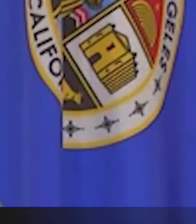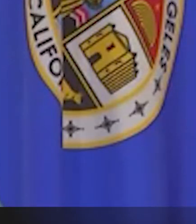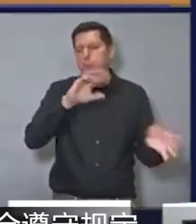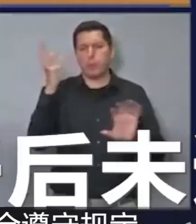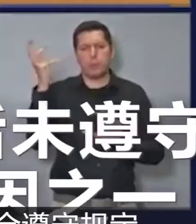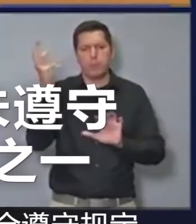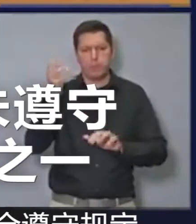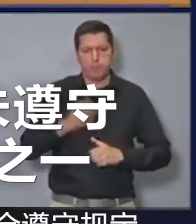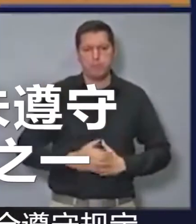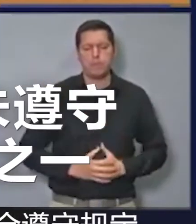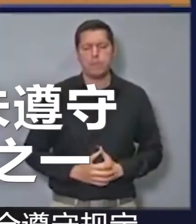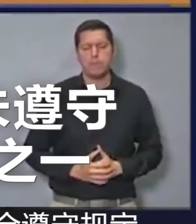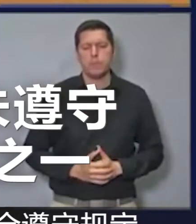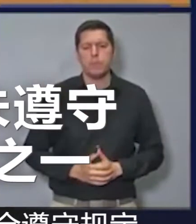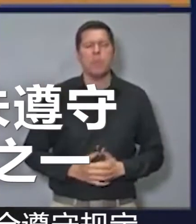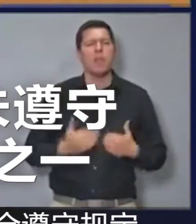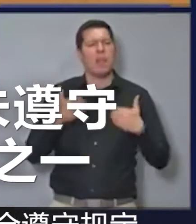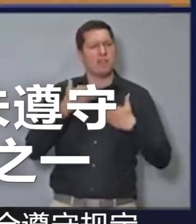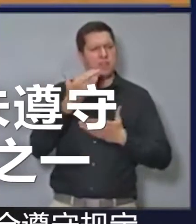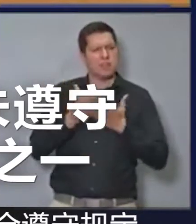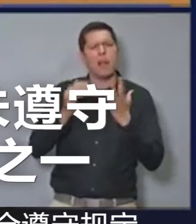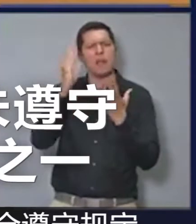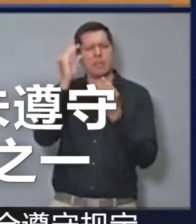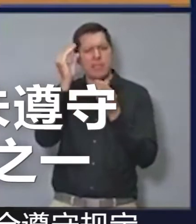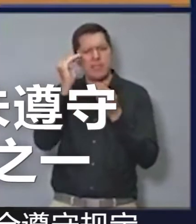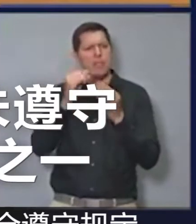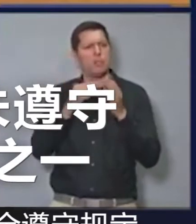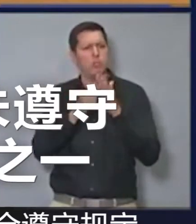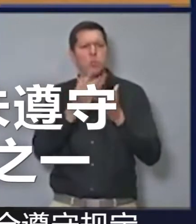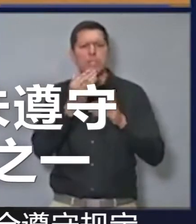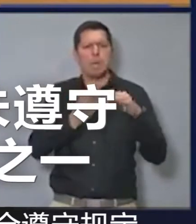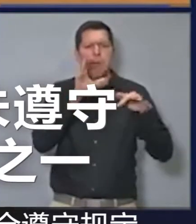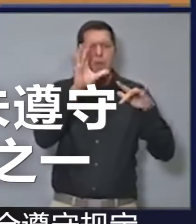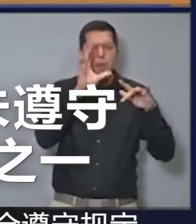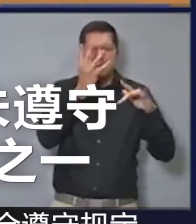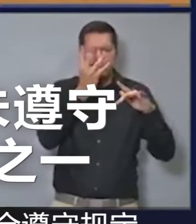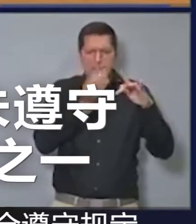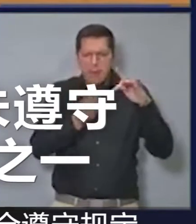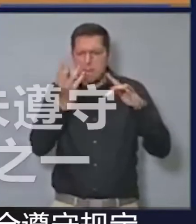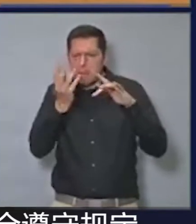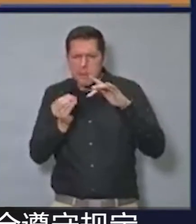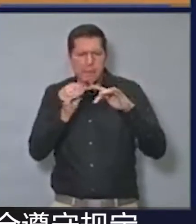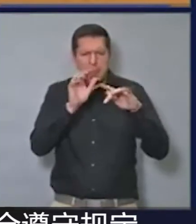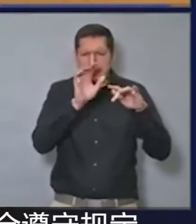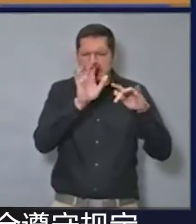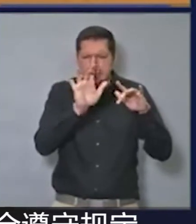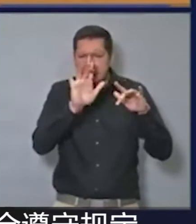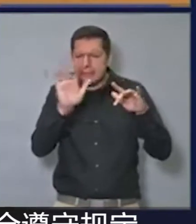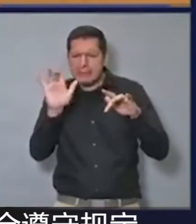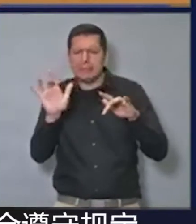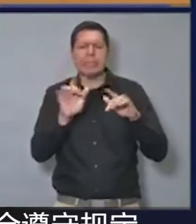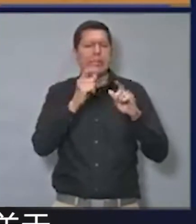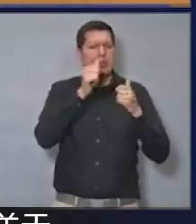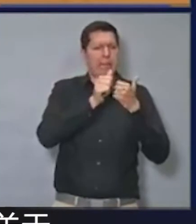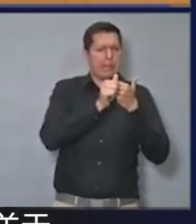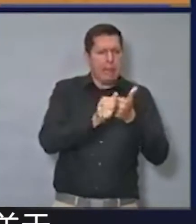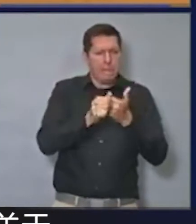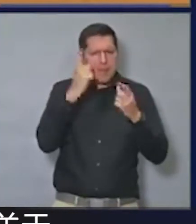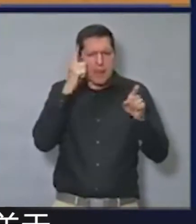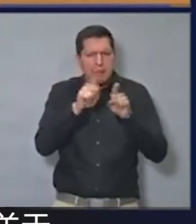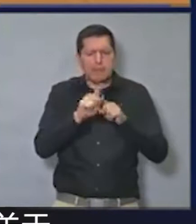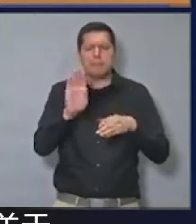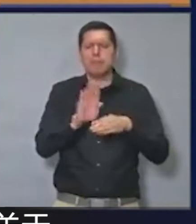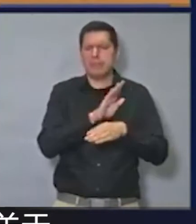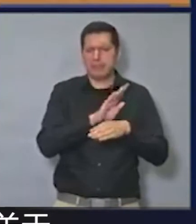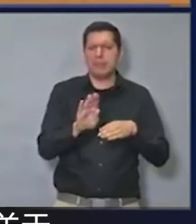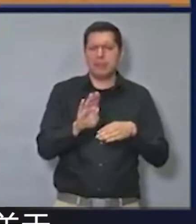3,326. We do have data demonstrating that there have been gaps in compliance with directives amongst businesses. As businesses